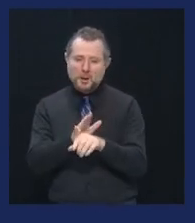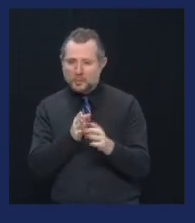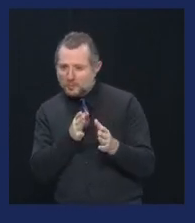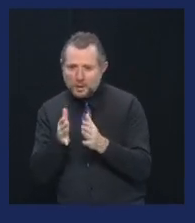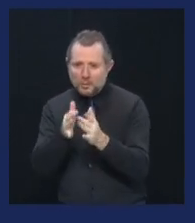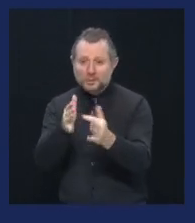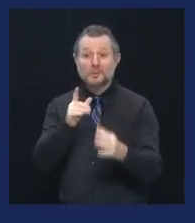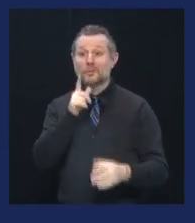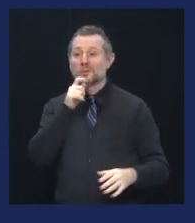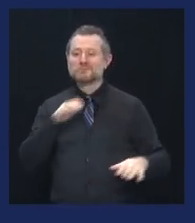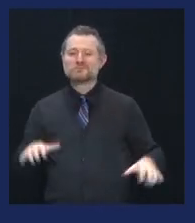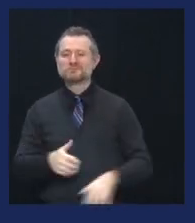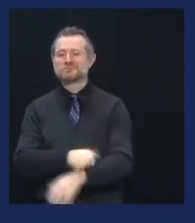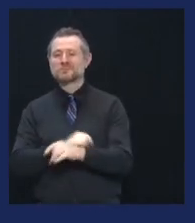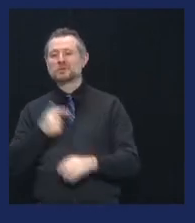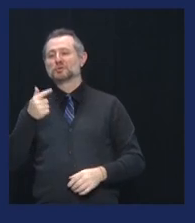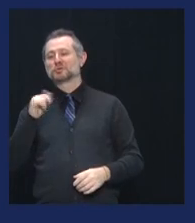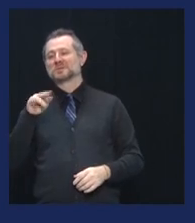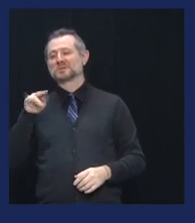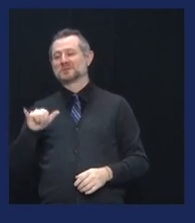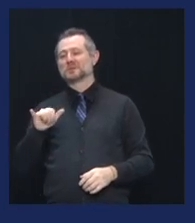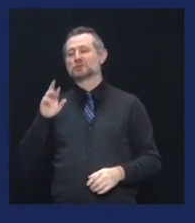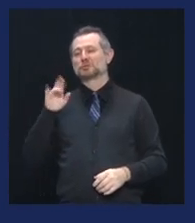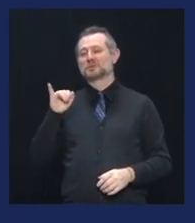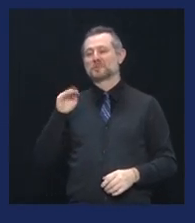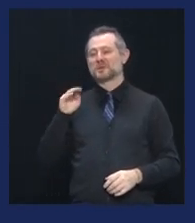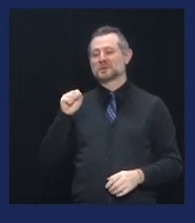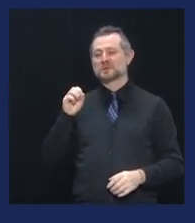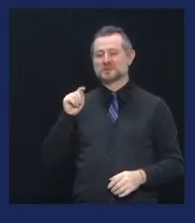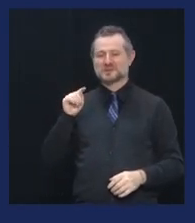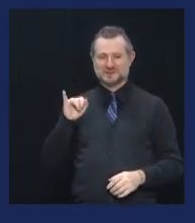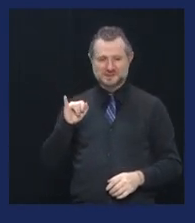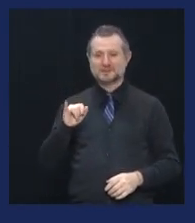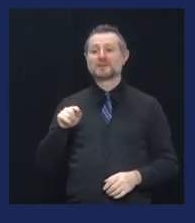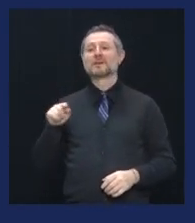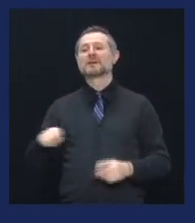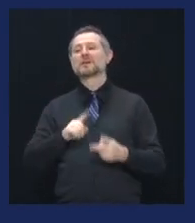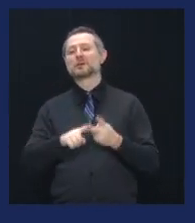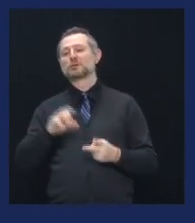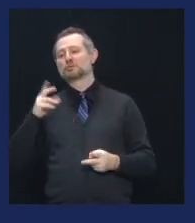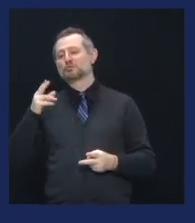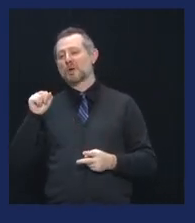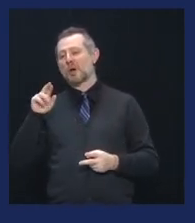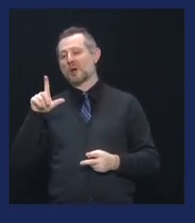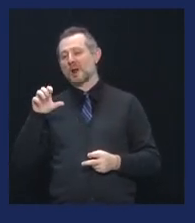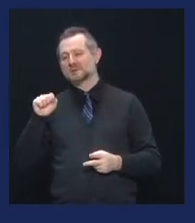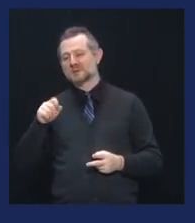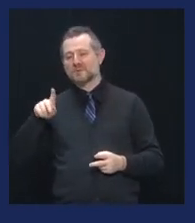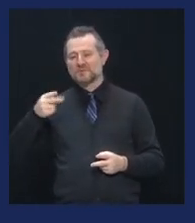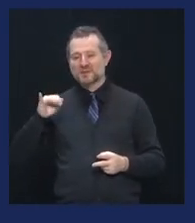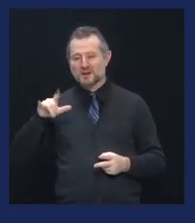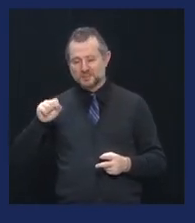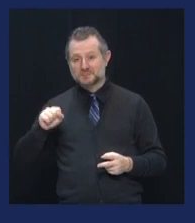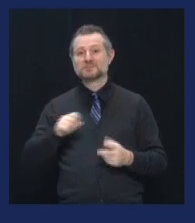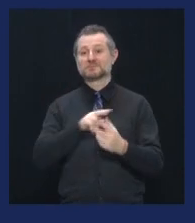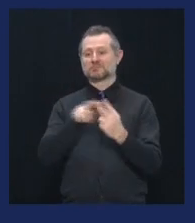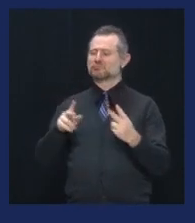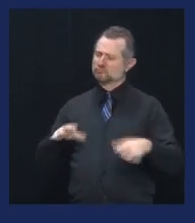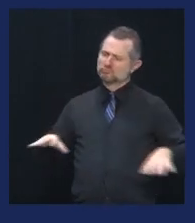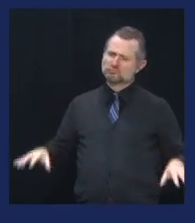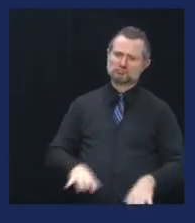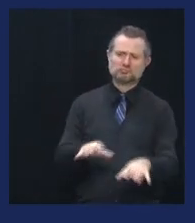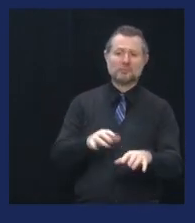Rometty, former chair of IBM, and Charles Phillips, former CEO of Infor, We have enrolled 15 of the state's